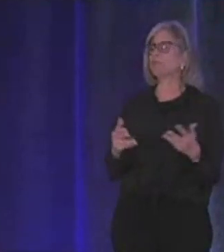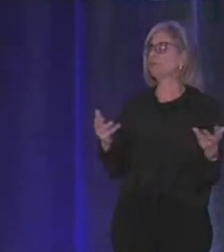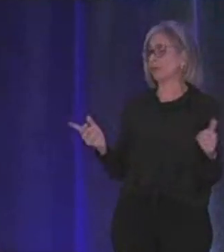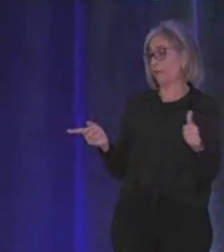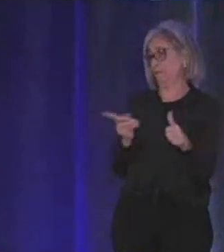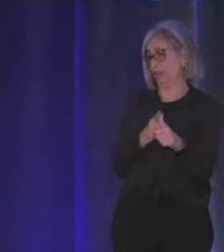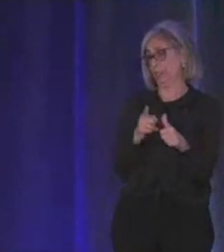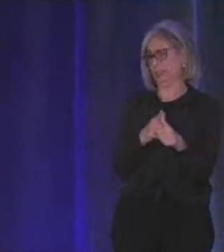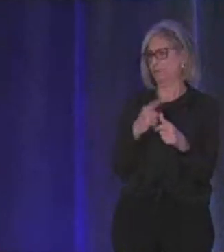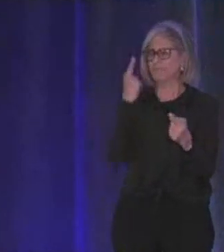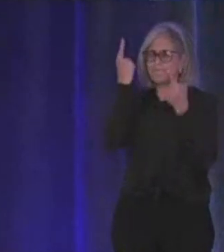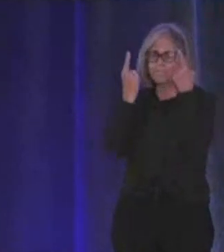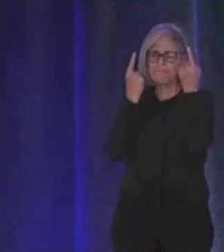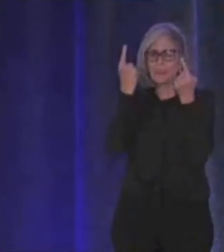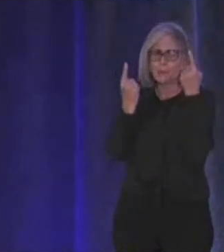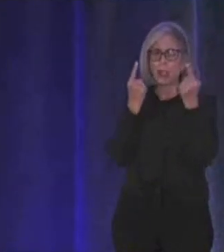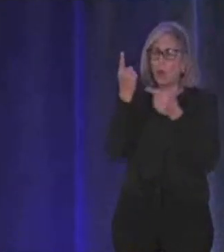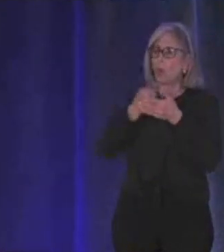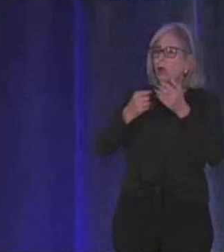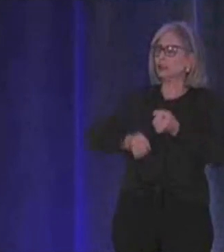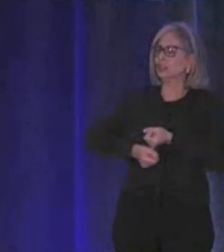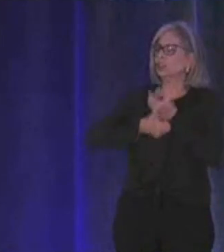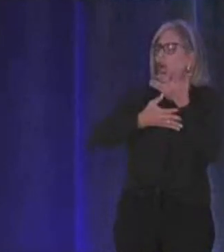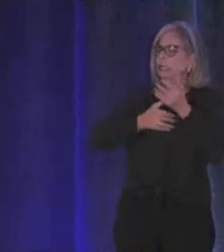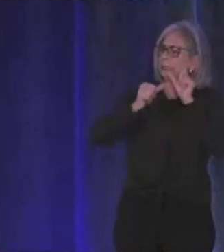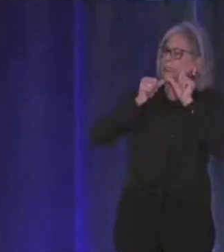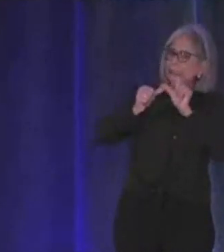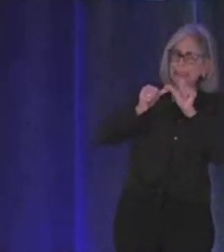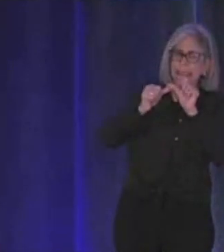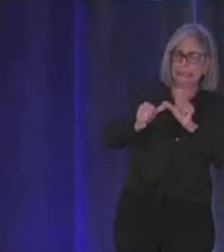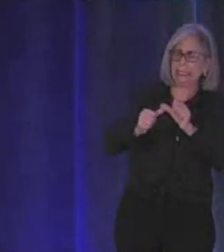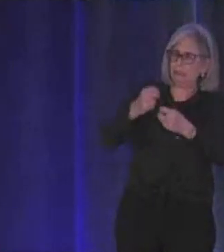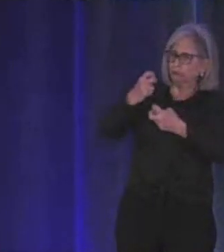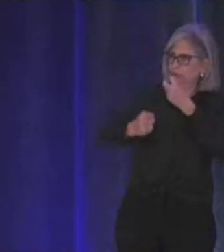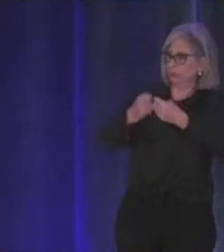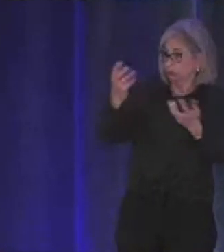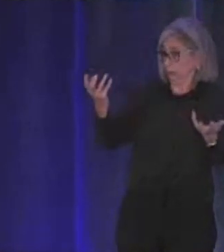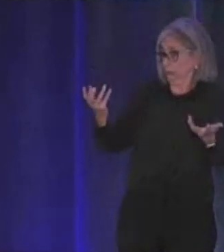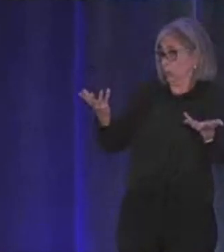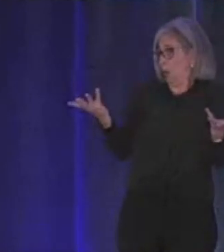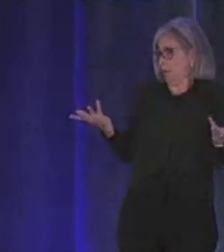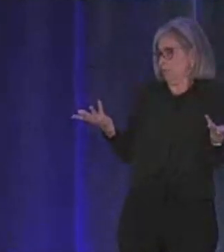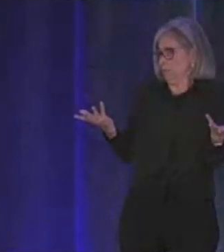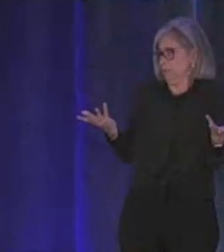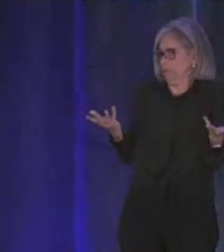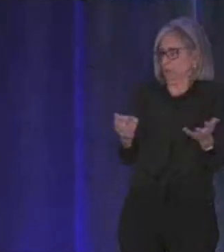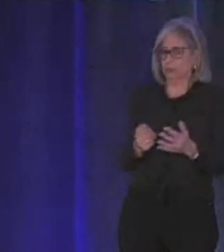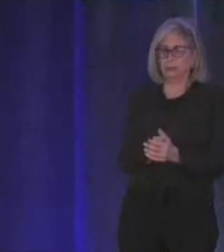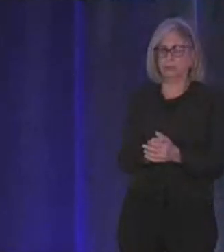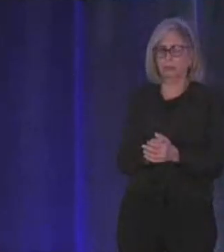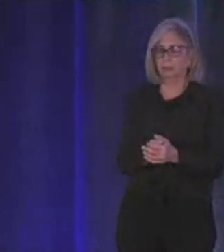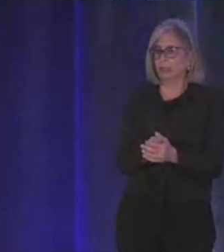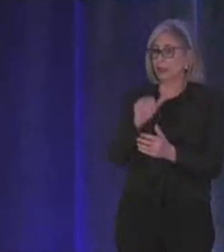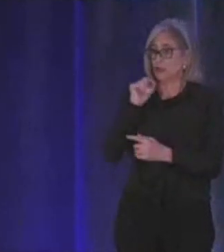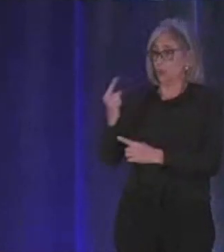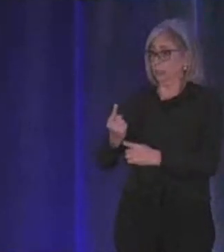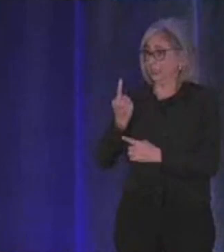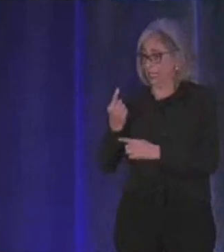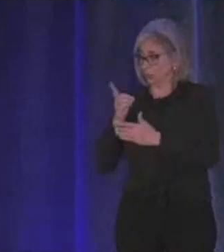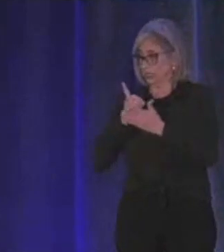First of all, we have to think about what can cause consistency issues. No single design